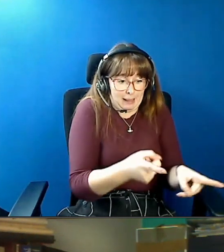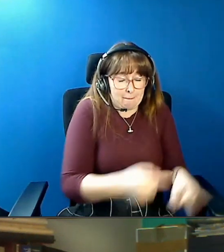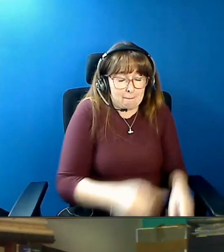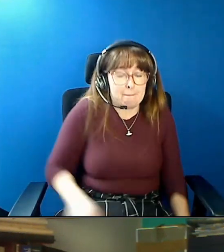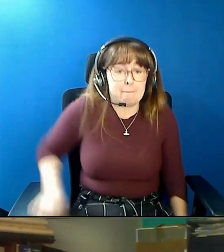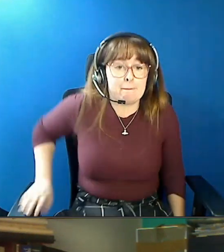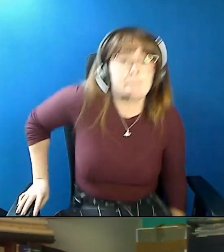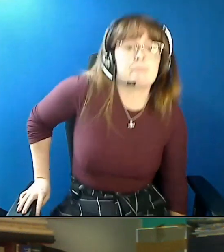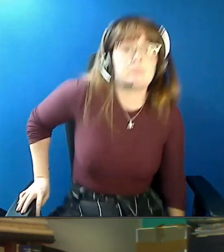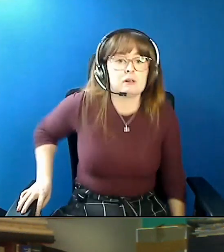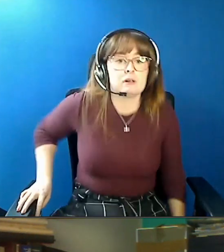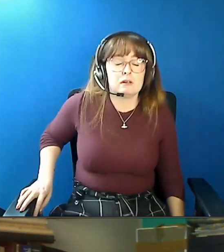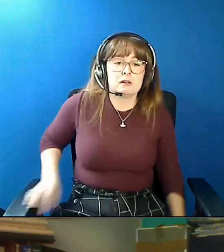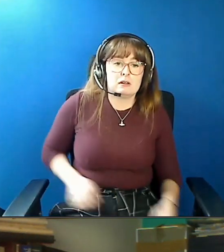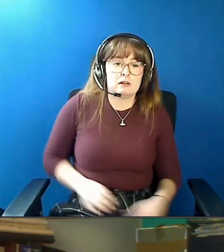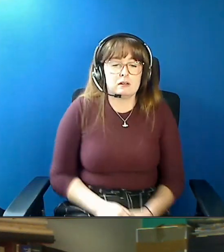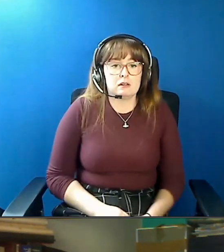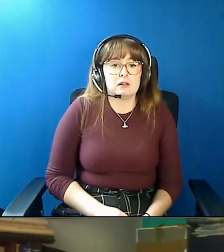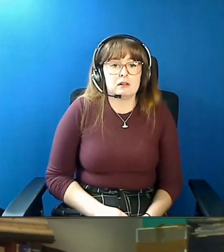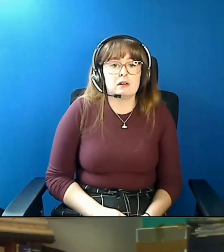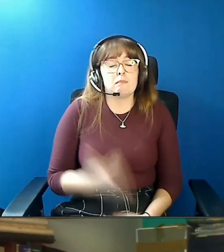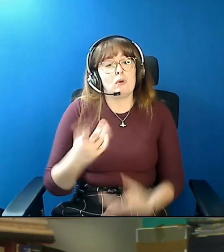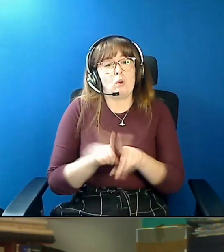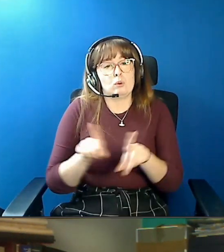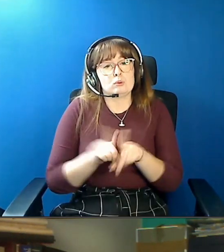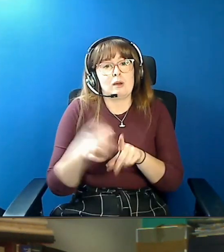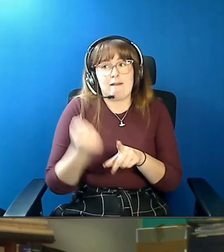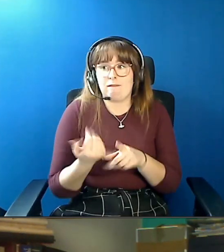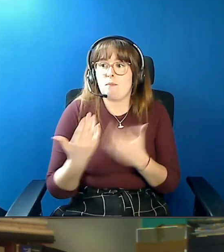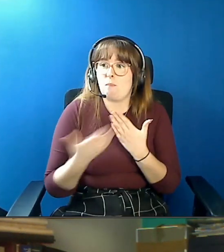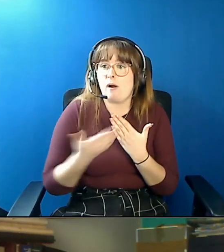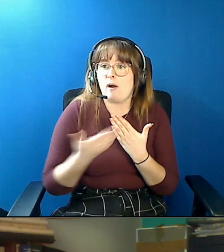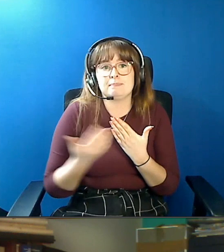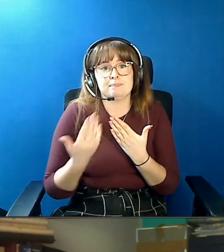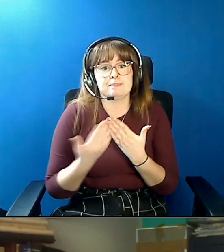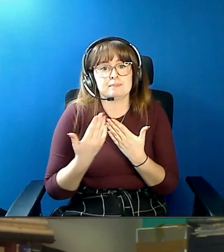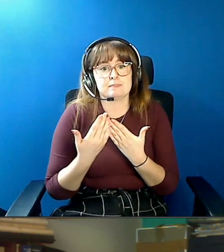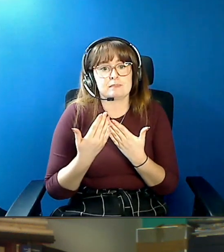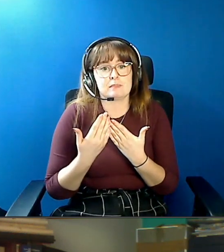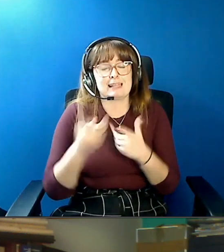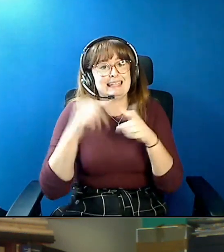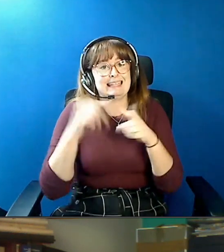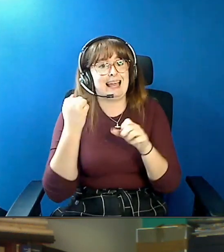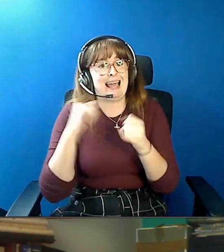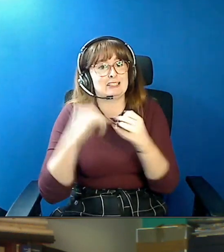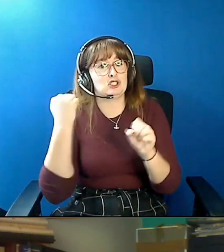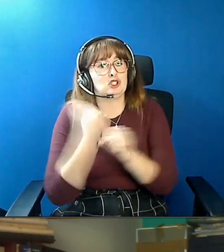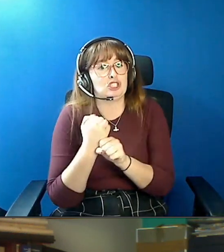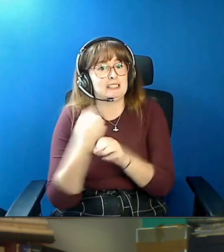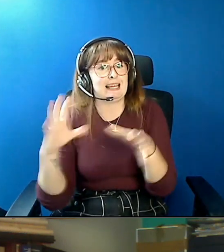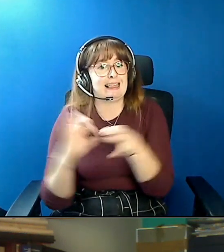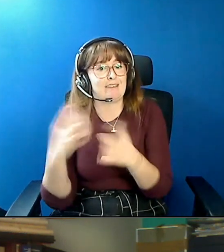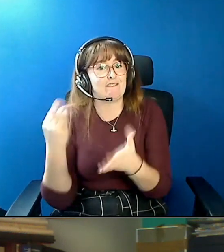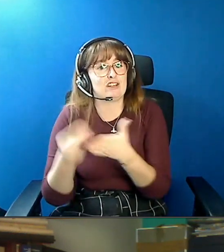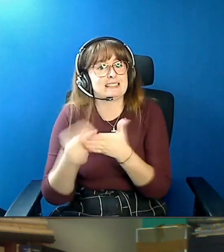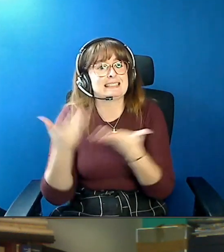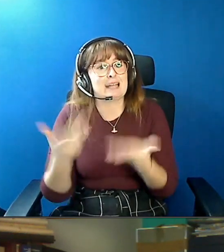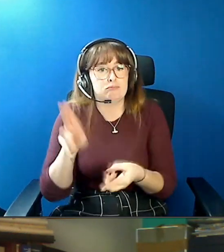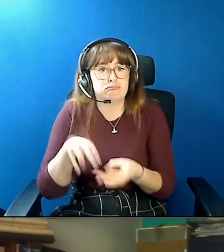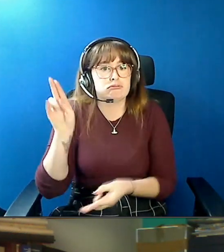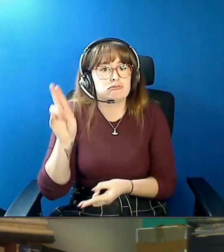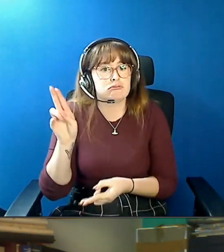assuring existing funding, but also there's an increasing move towards ESG linked funding. And again, that is